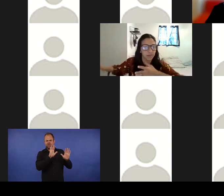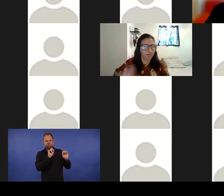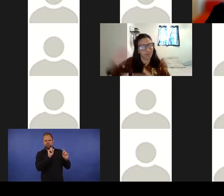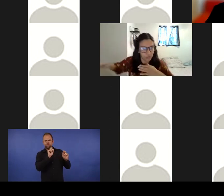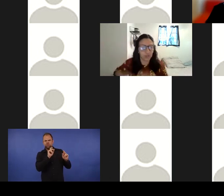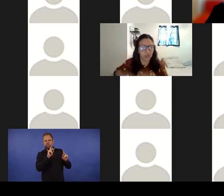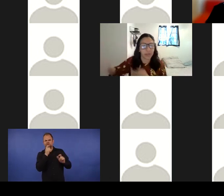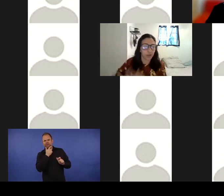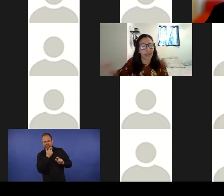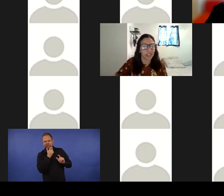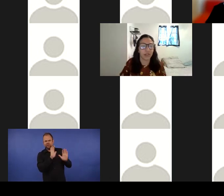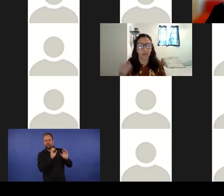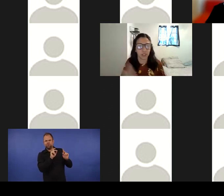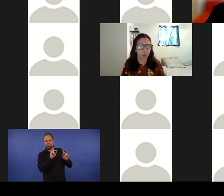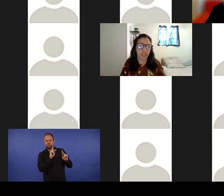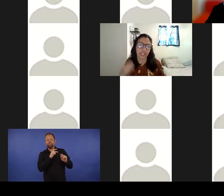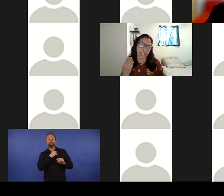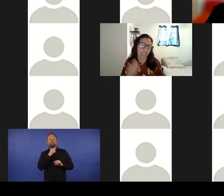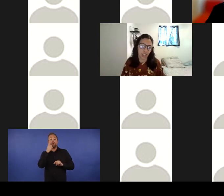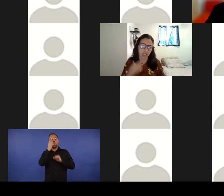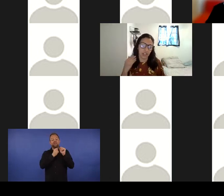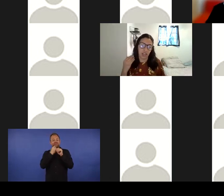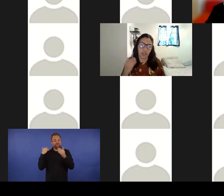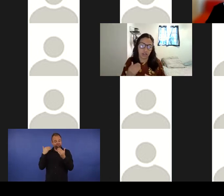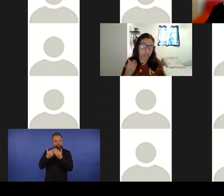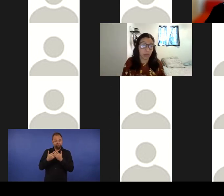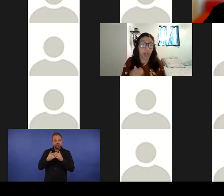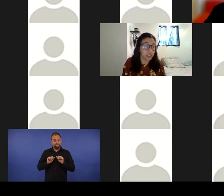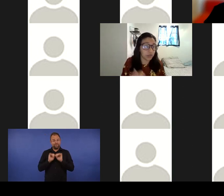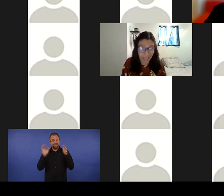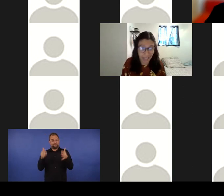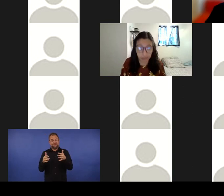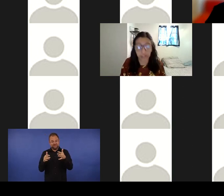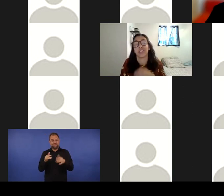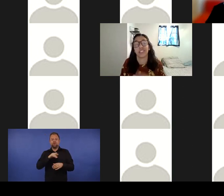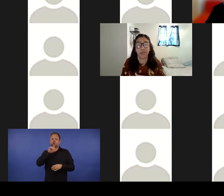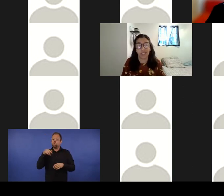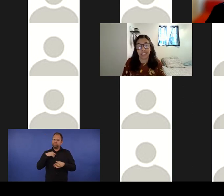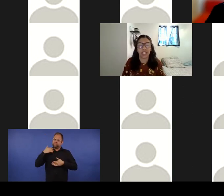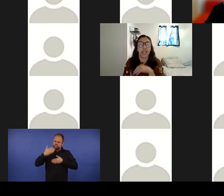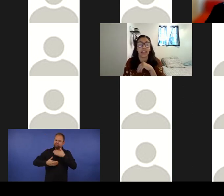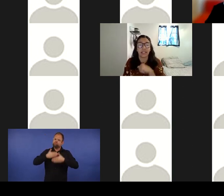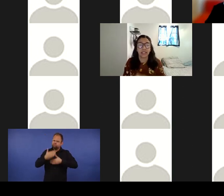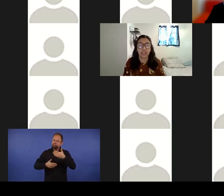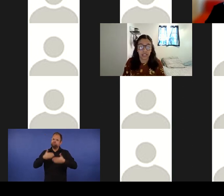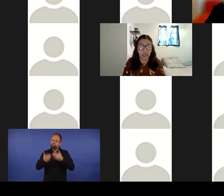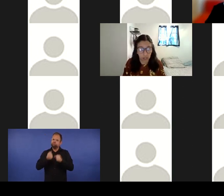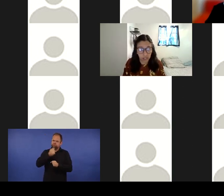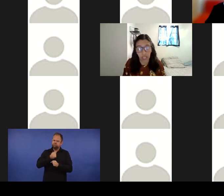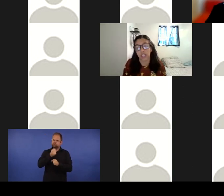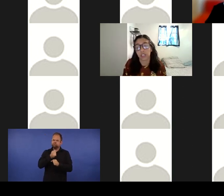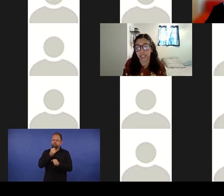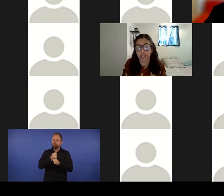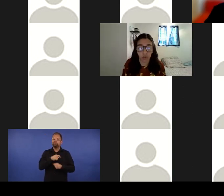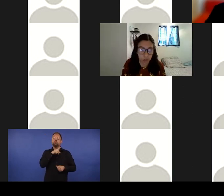U.S. has tried to progress on response, getting a lot of some laws passed, but there are some things that still need